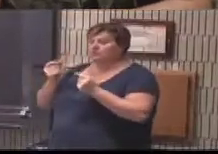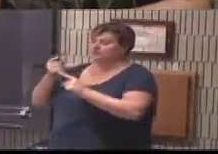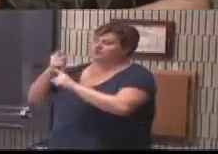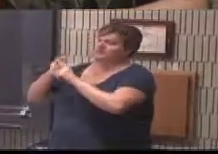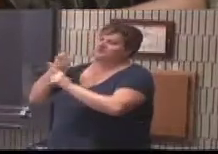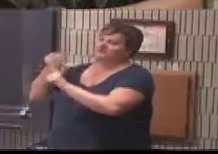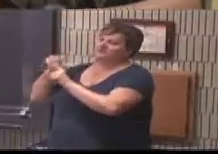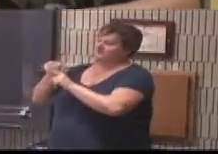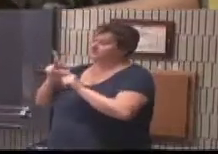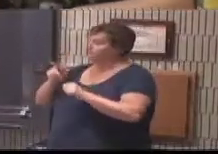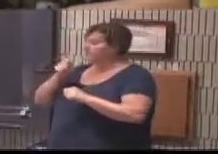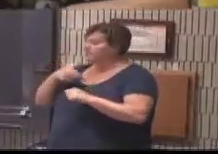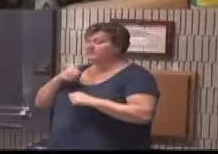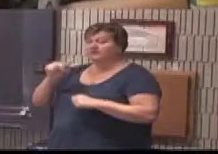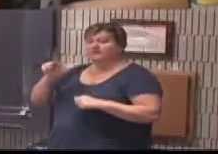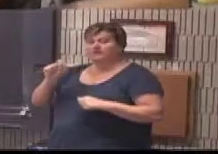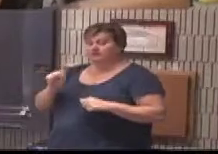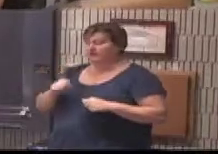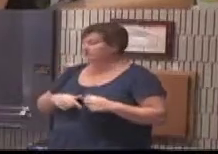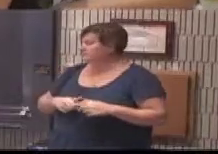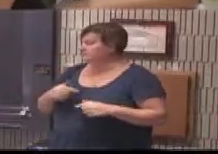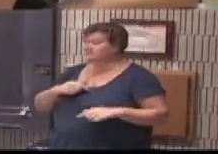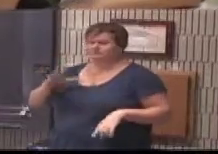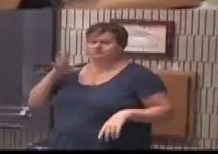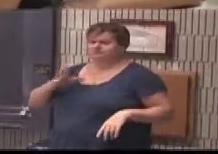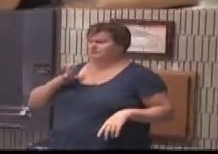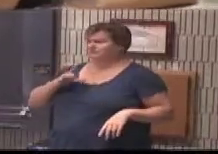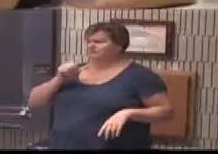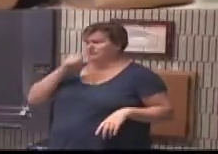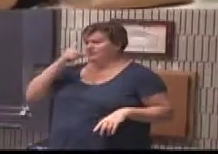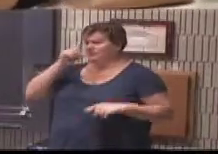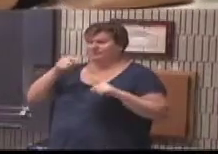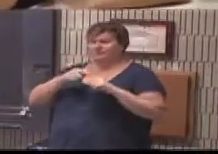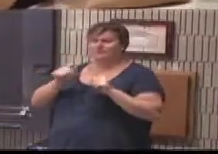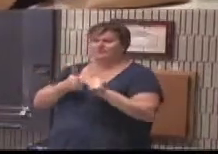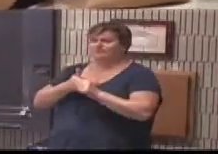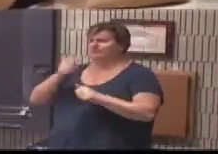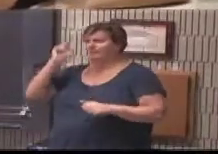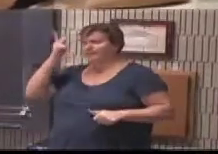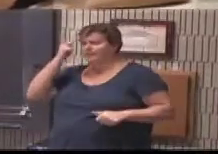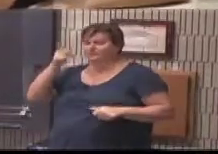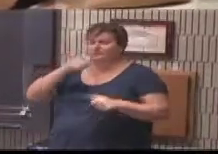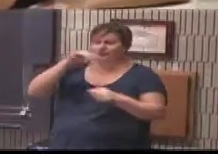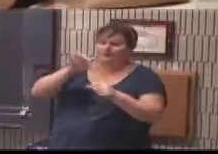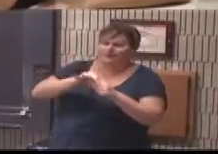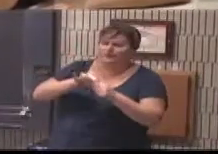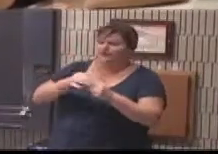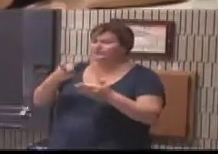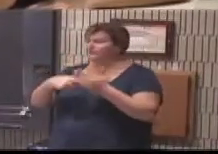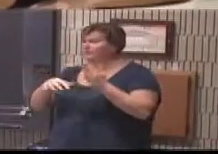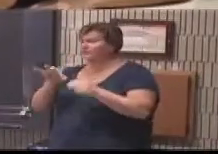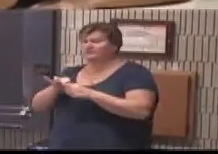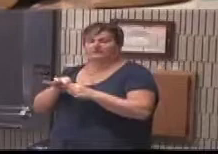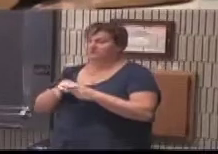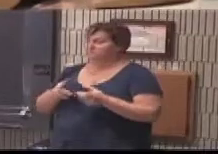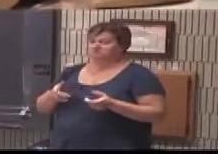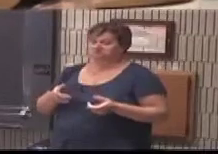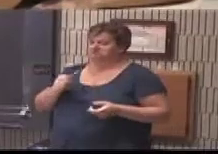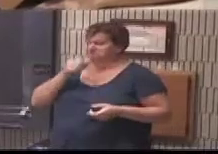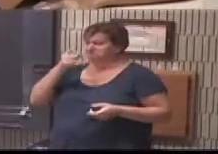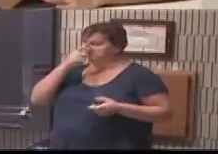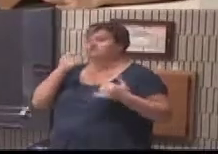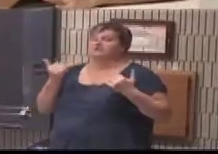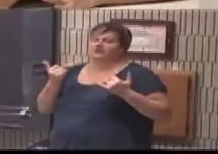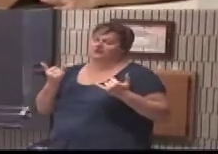with ALS. And as a healthcare provider, I hadn't really thought about what were the politics or who was elected and who was voting on what, so that's been a great opportunity for